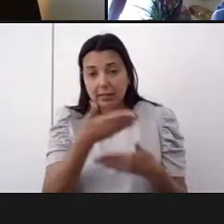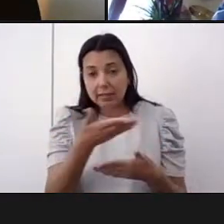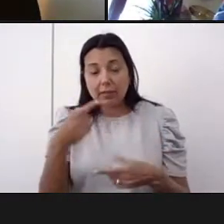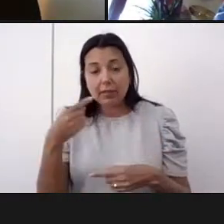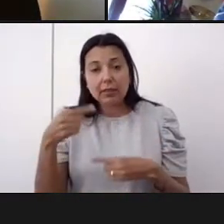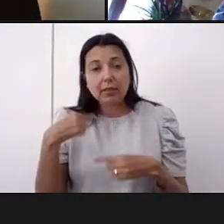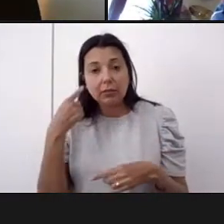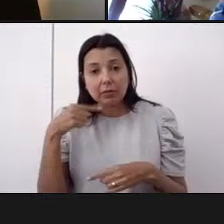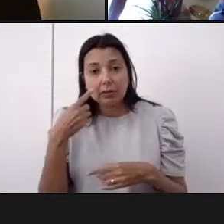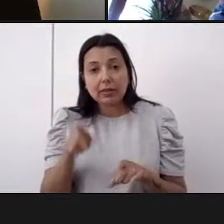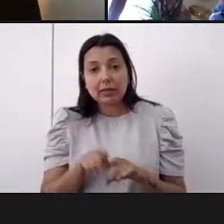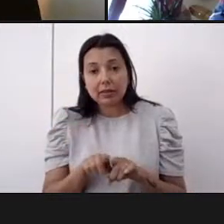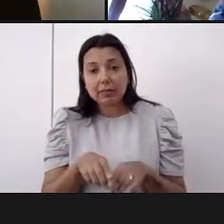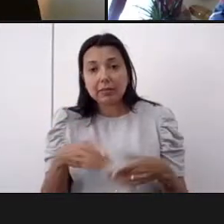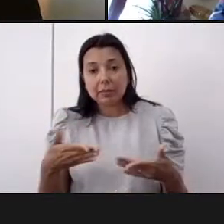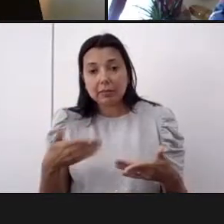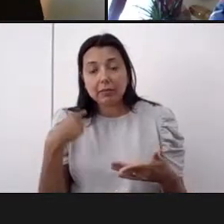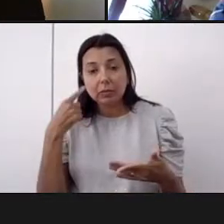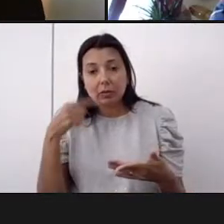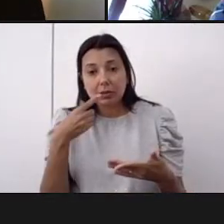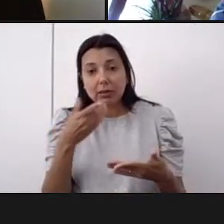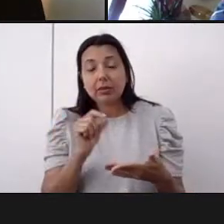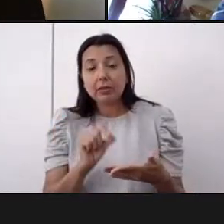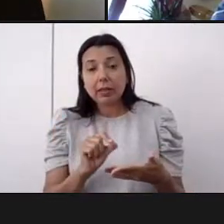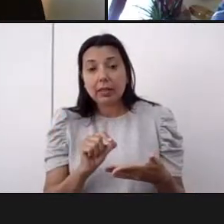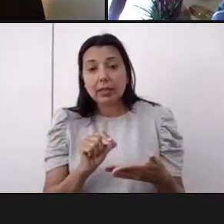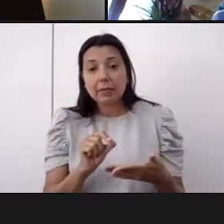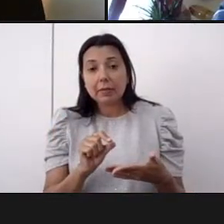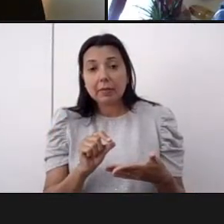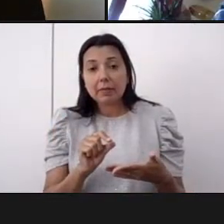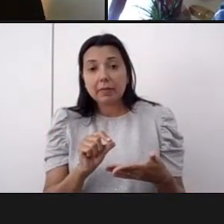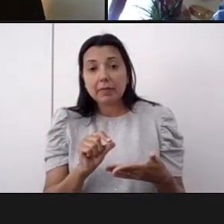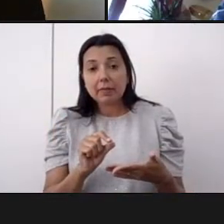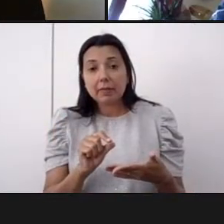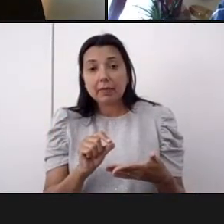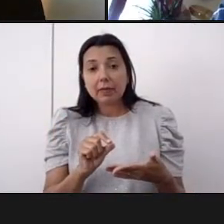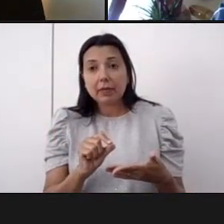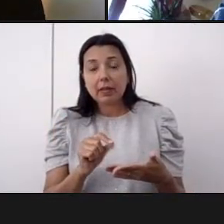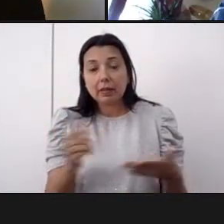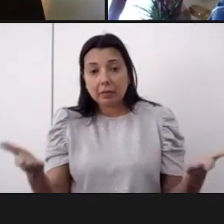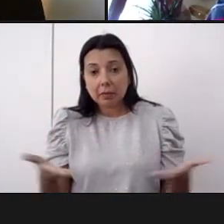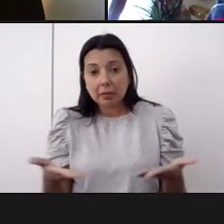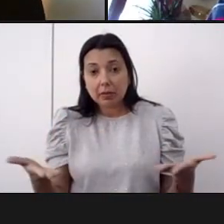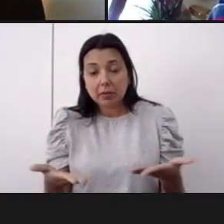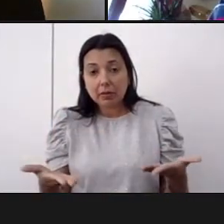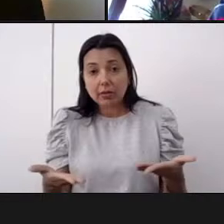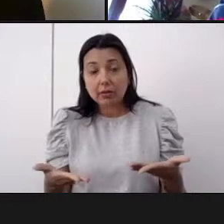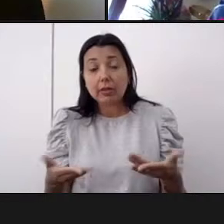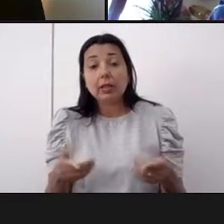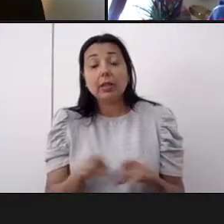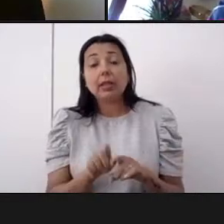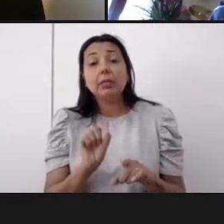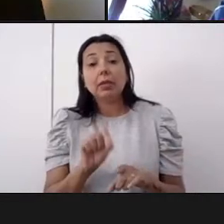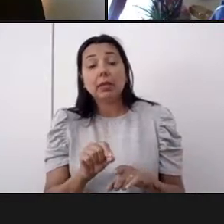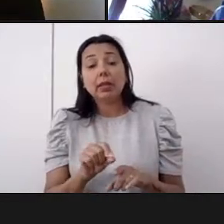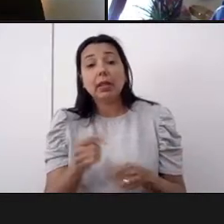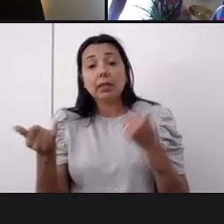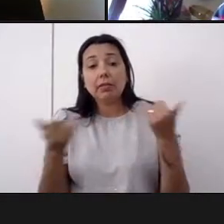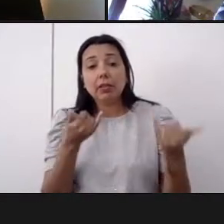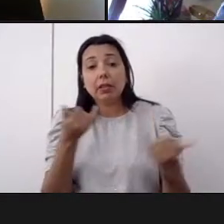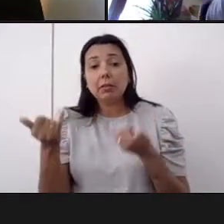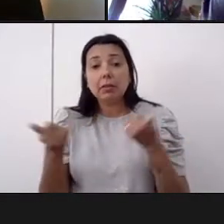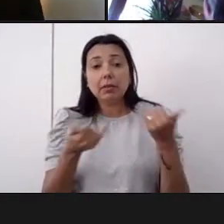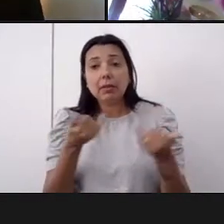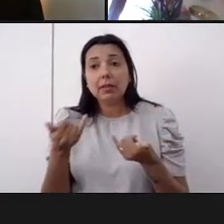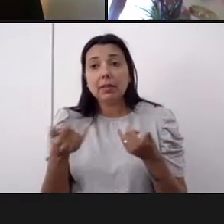and Ève for being here with us today. I would like also to inform that all the